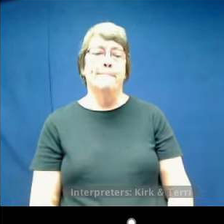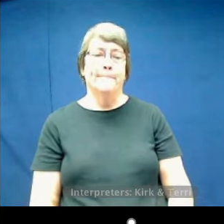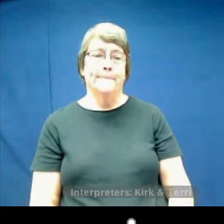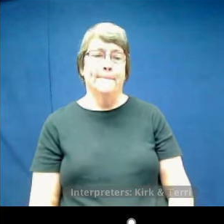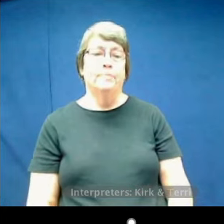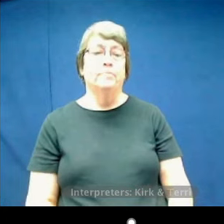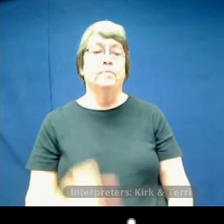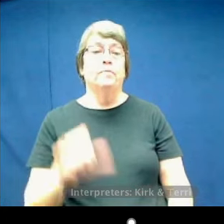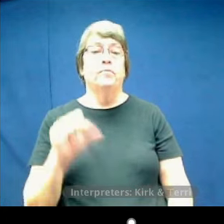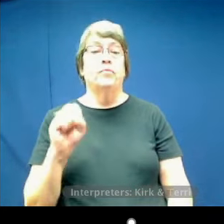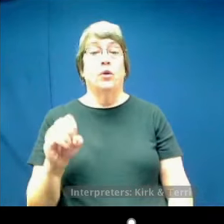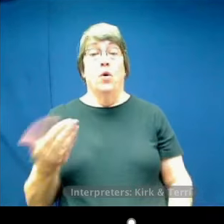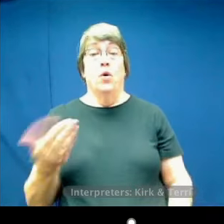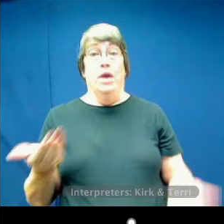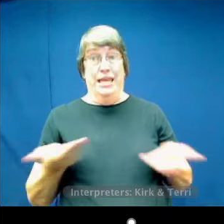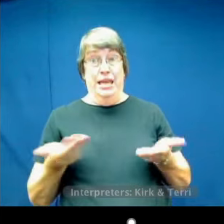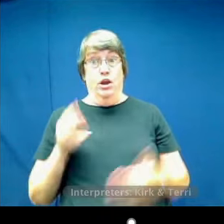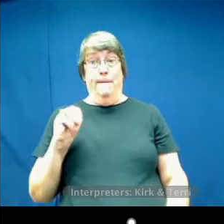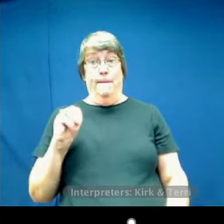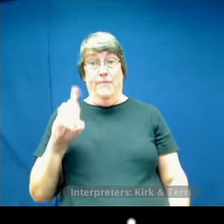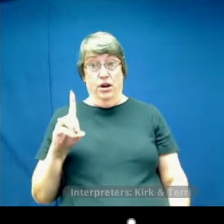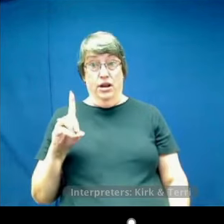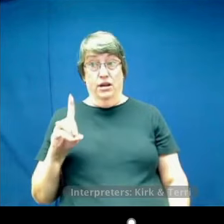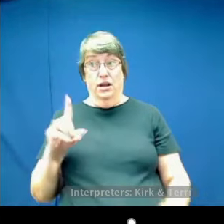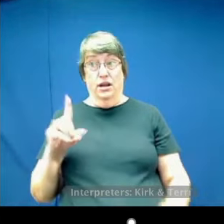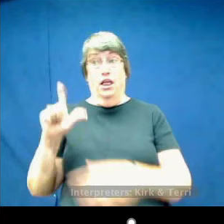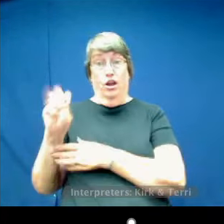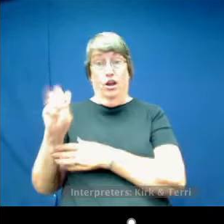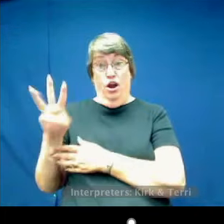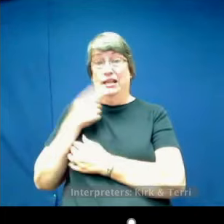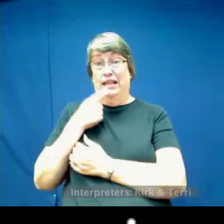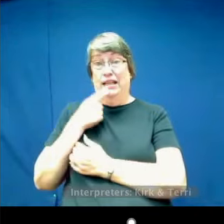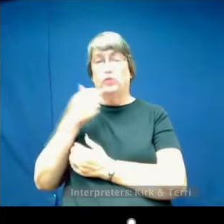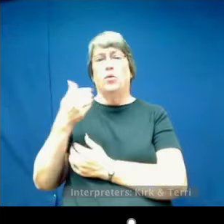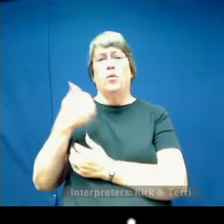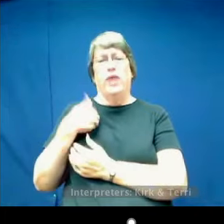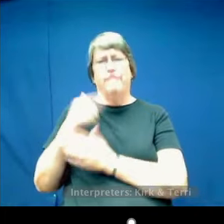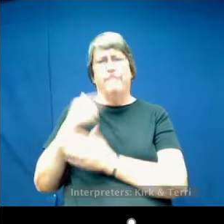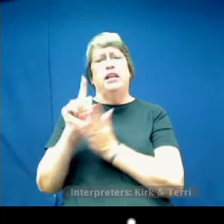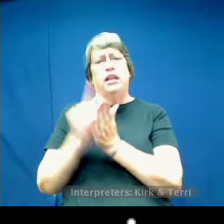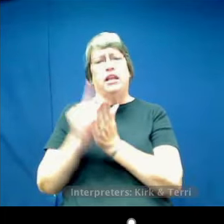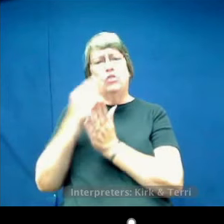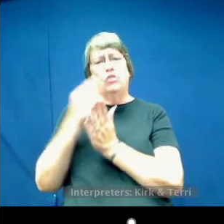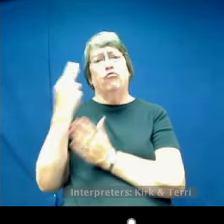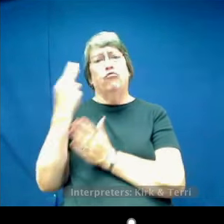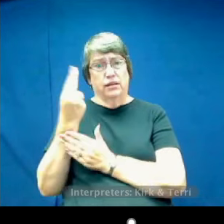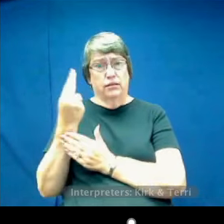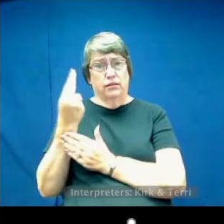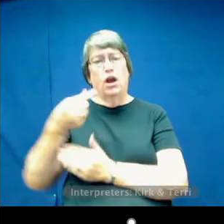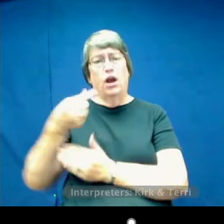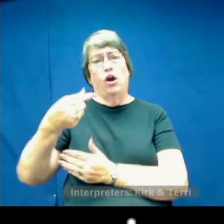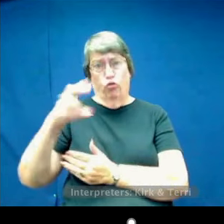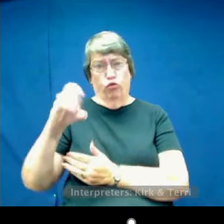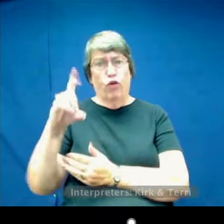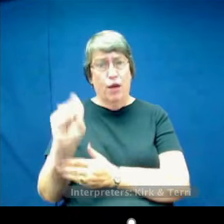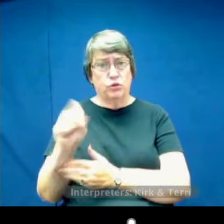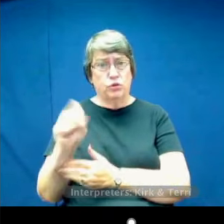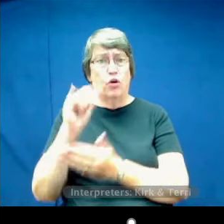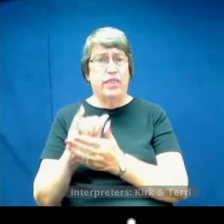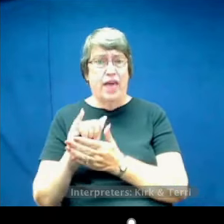So in Maryland, we have, by statute, we've got grounds for this limited divorce. And